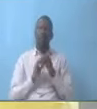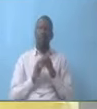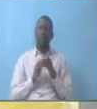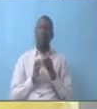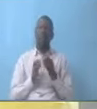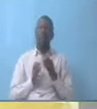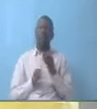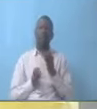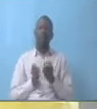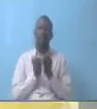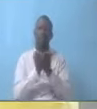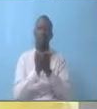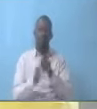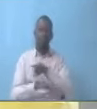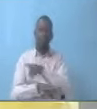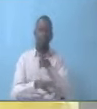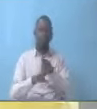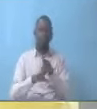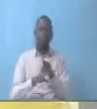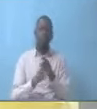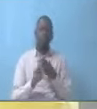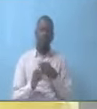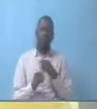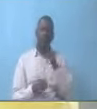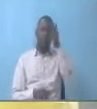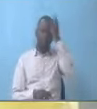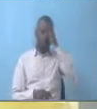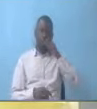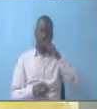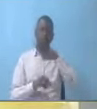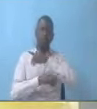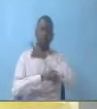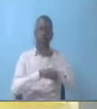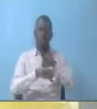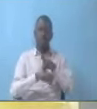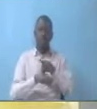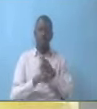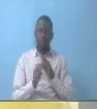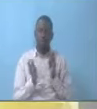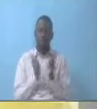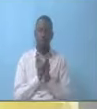won ci ferry terminal ba. At the station we met ASP Keba Jones. Ci